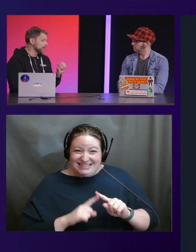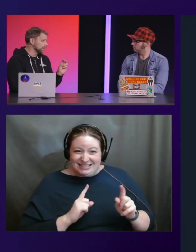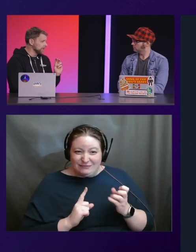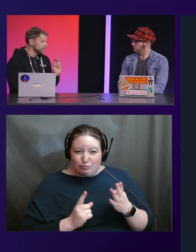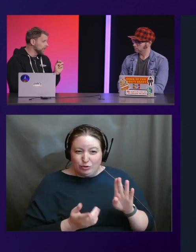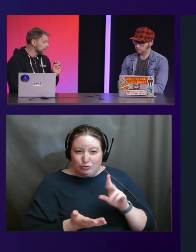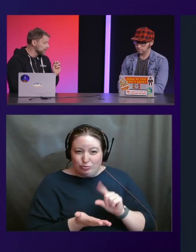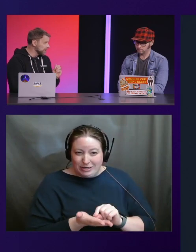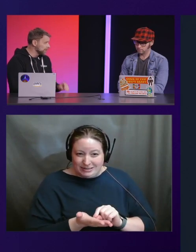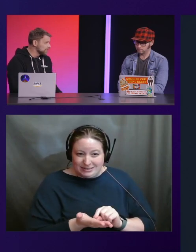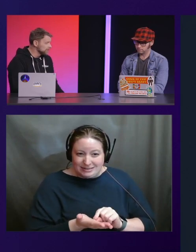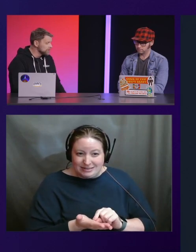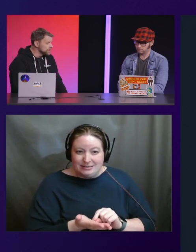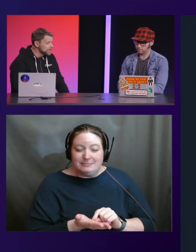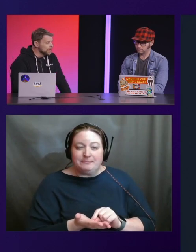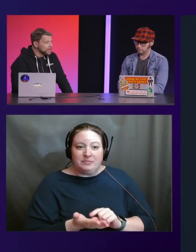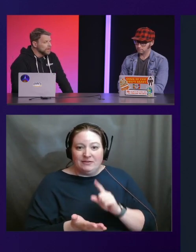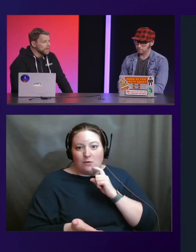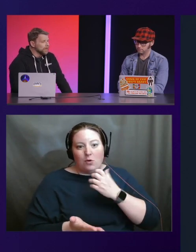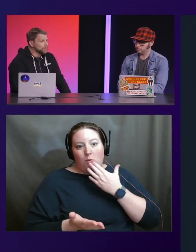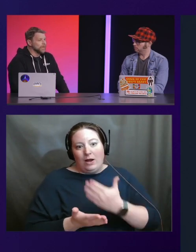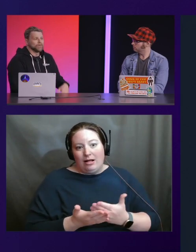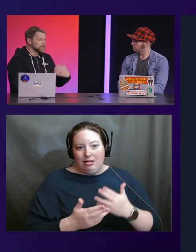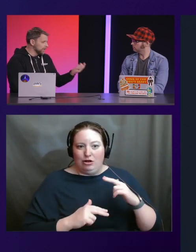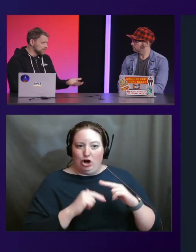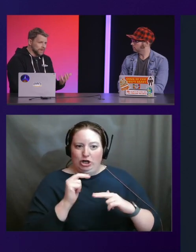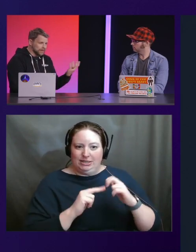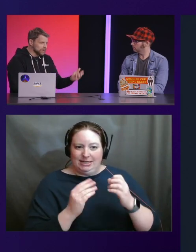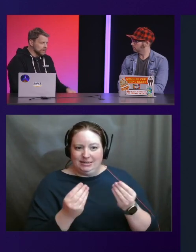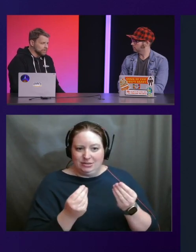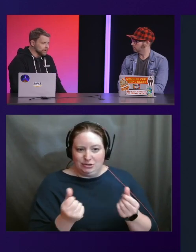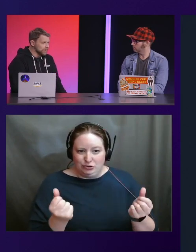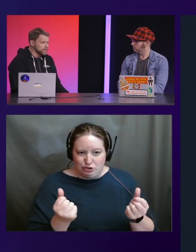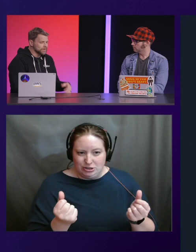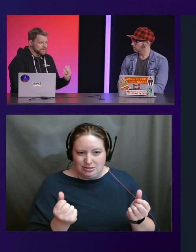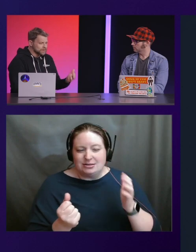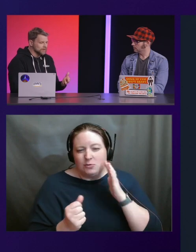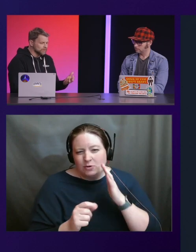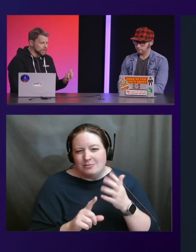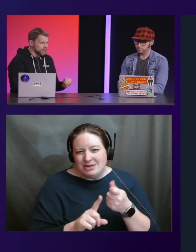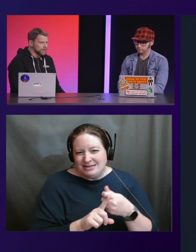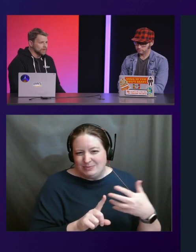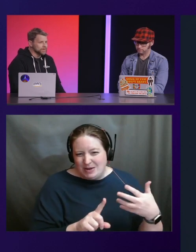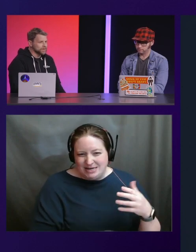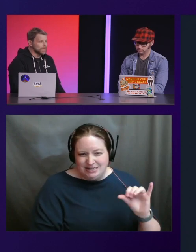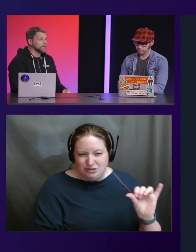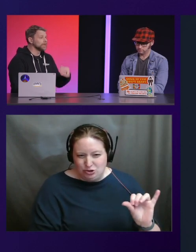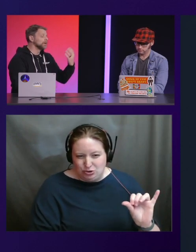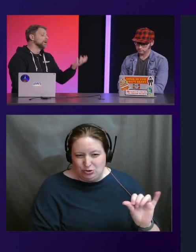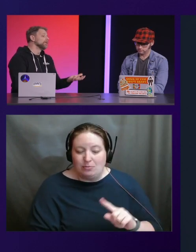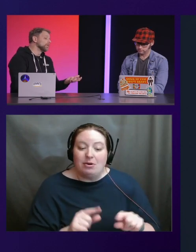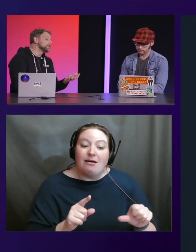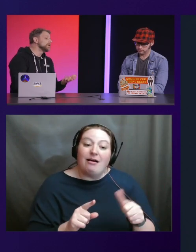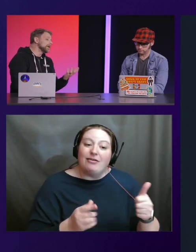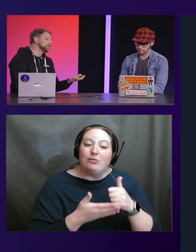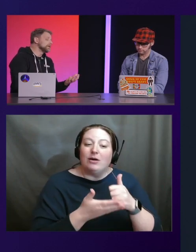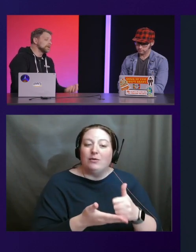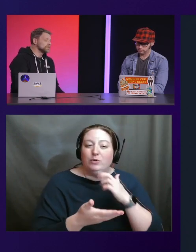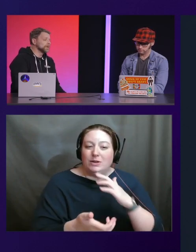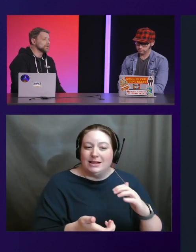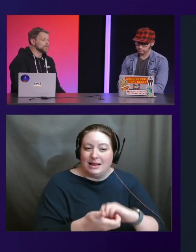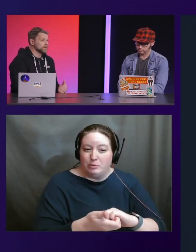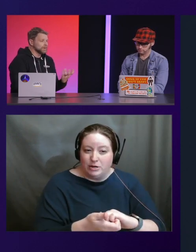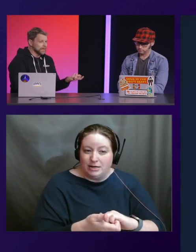call well-architected solutions. And we're going to be expanding this capability too, but this is another way it helps you collaborate. And then once you get